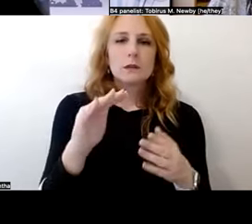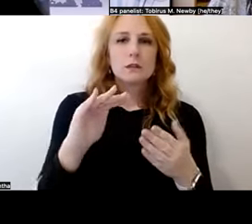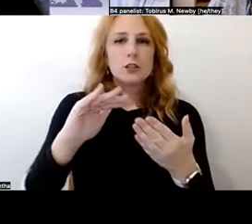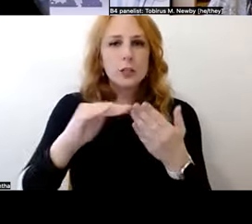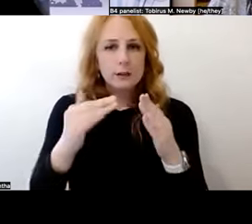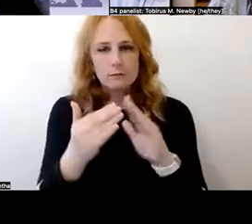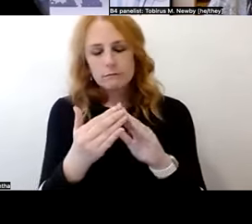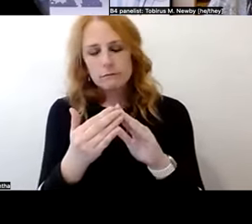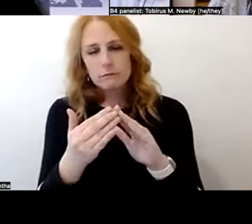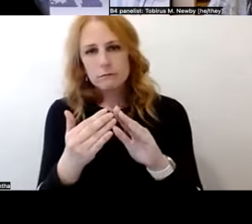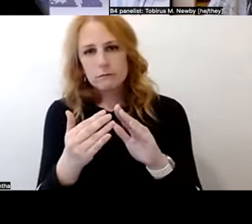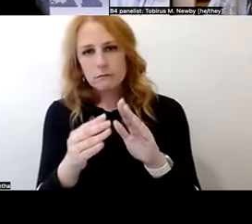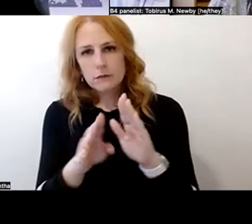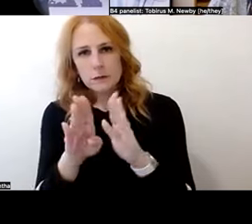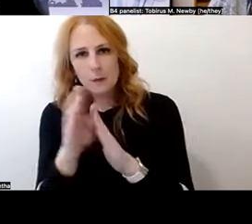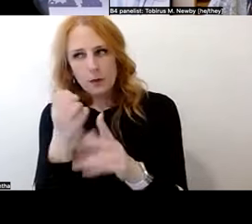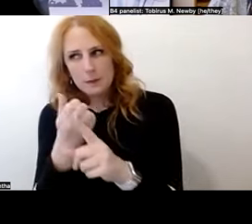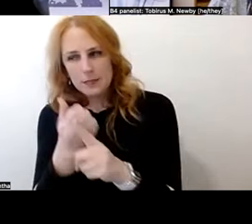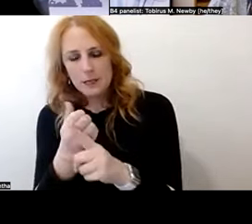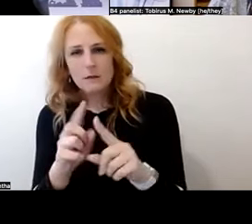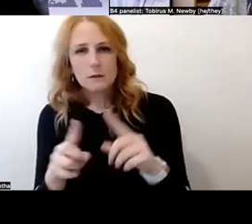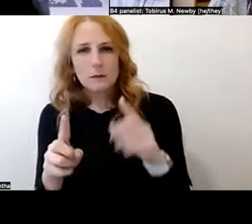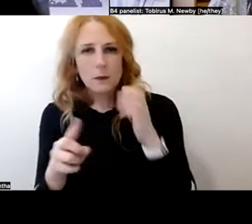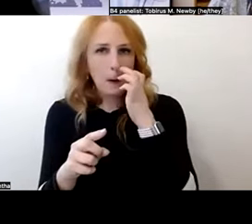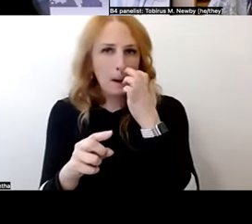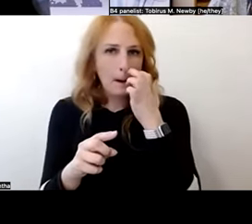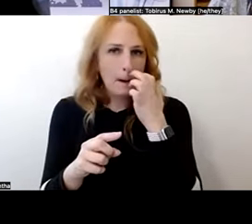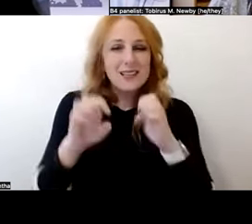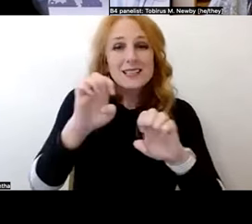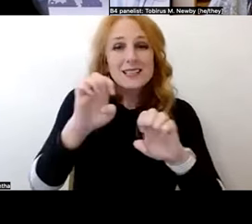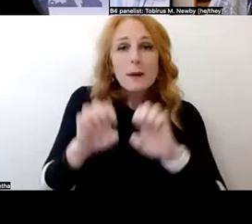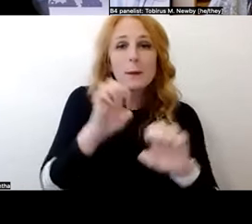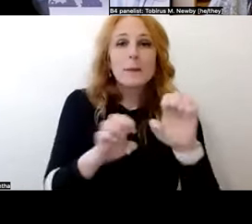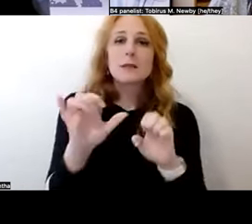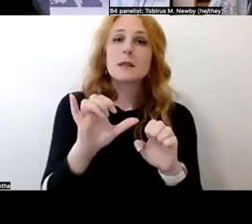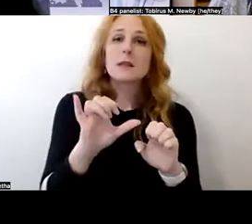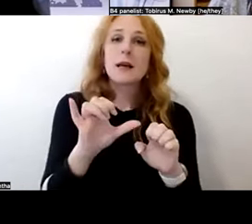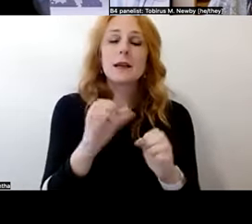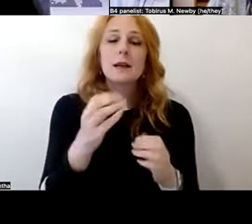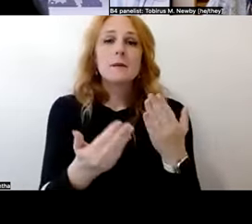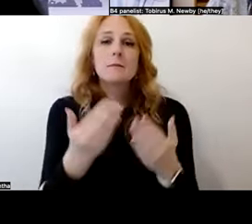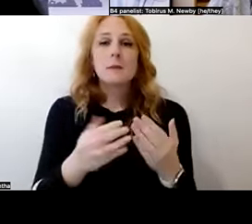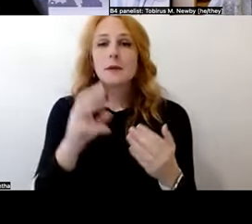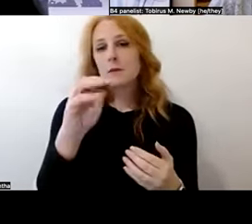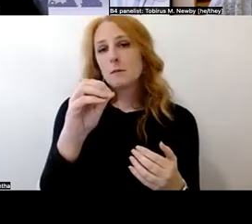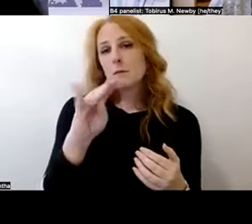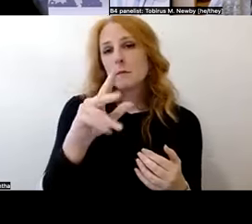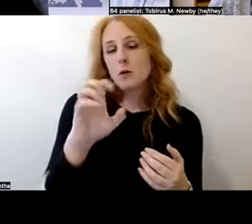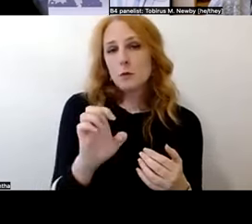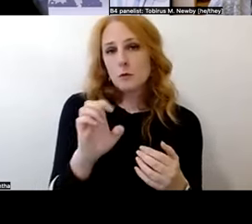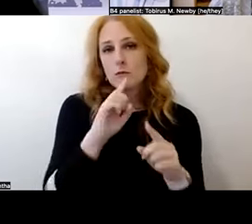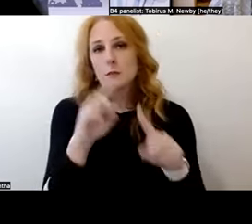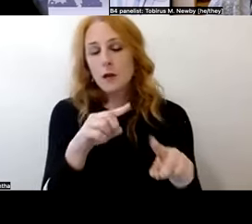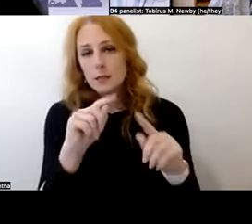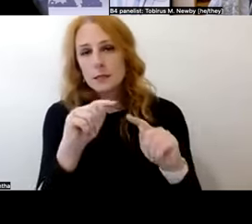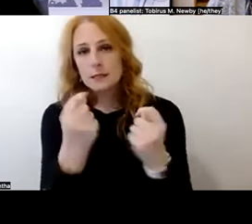the experiments we're talking about running, whether that's the forthcoming mobile crisis response team out of University Health Services, or some of our work to build